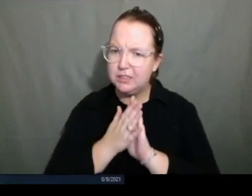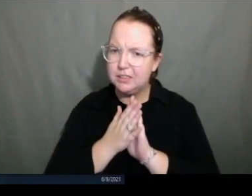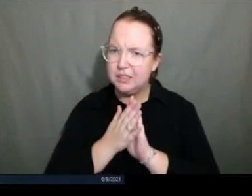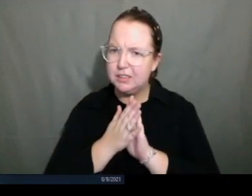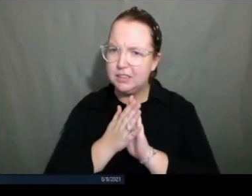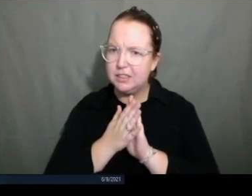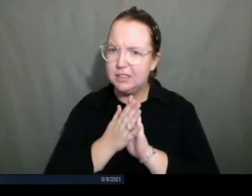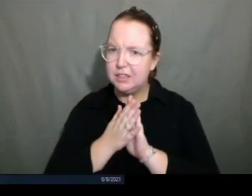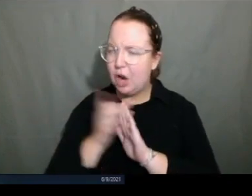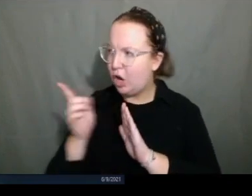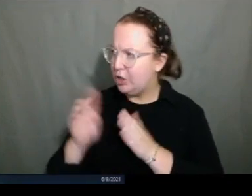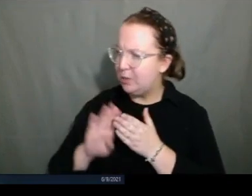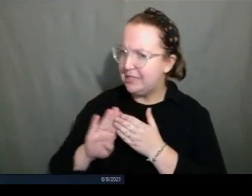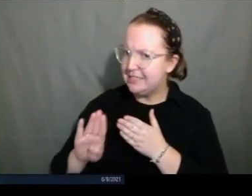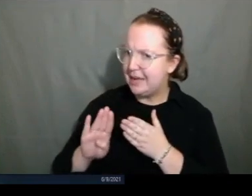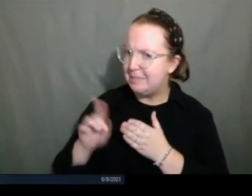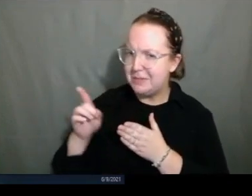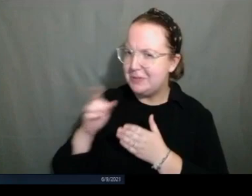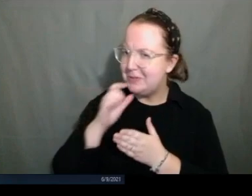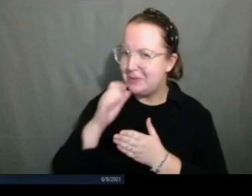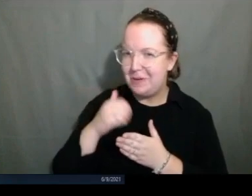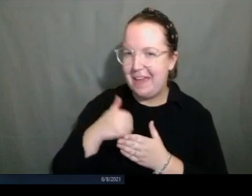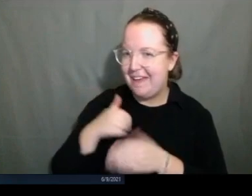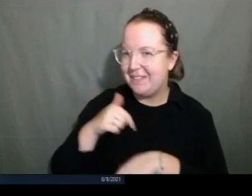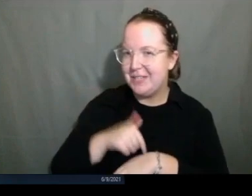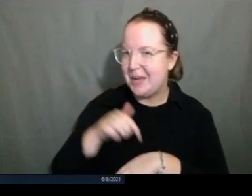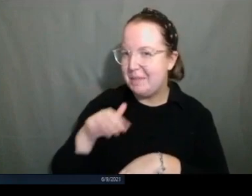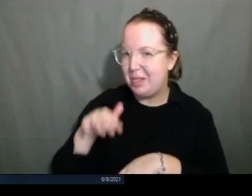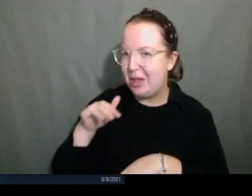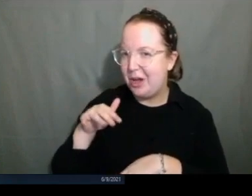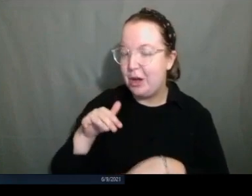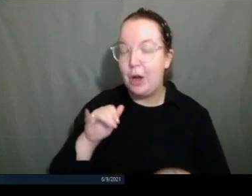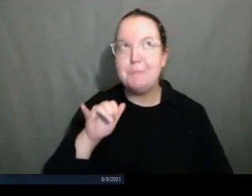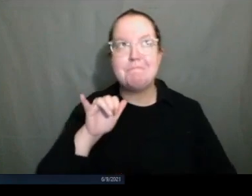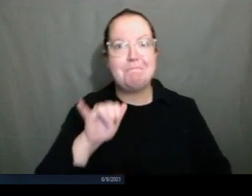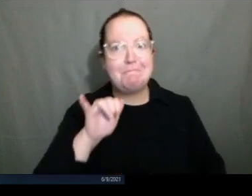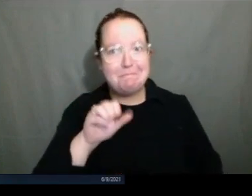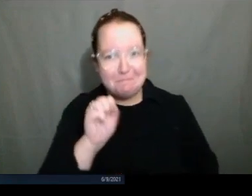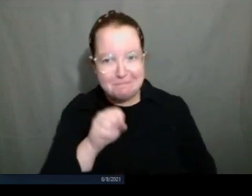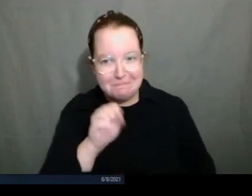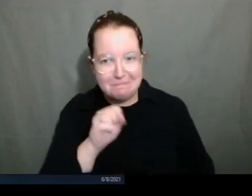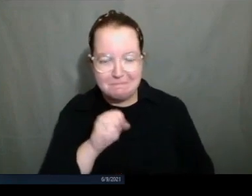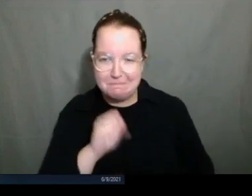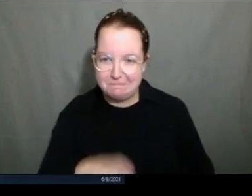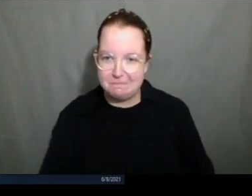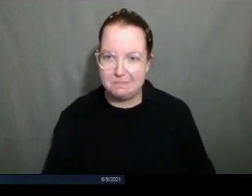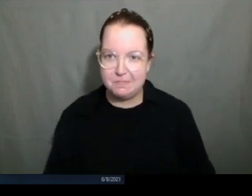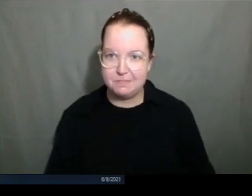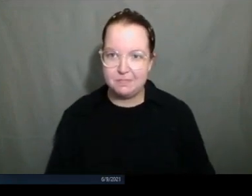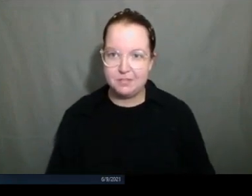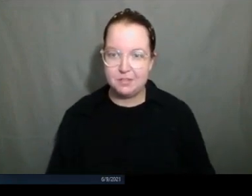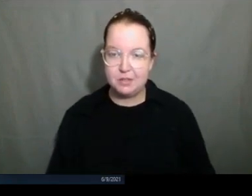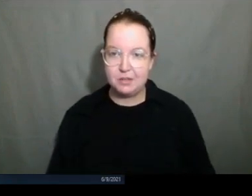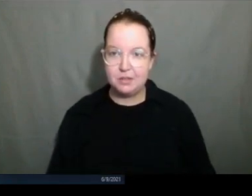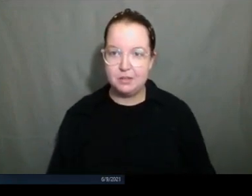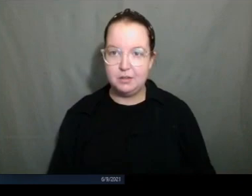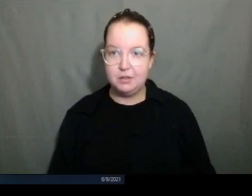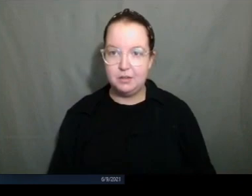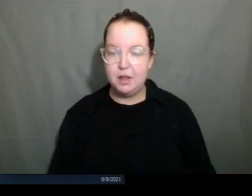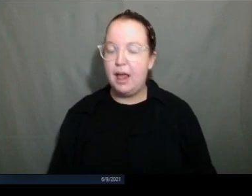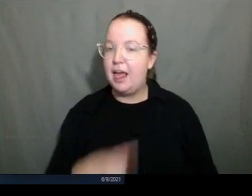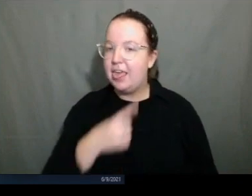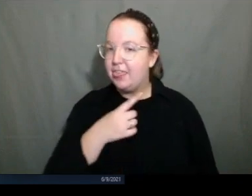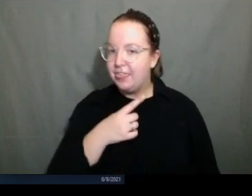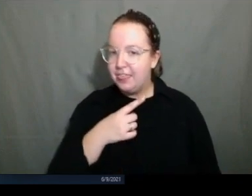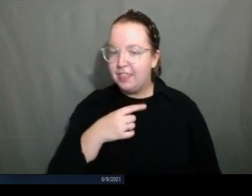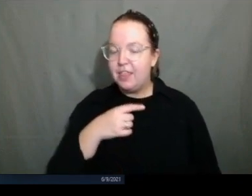Are you exempt, Paula? Because you might not see the time. Oh, yes. Yep. Okay, yeah. So this is, we have this assigned based off